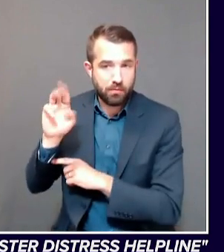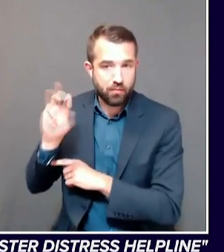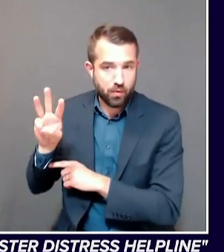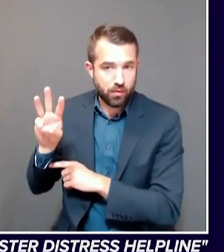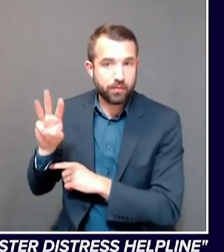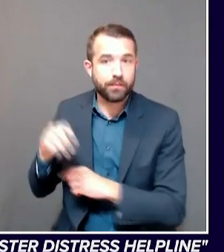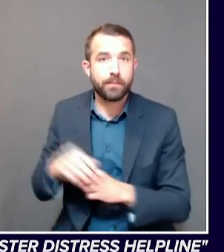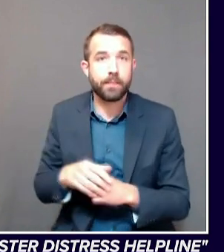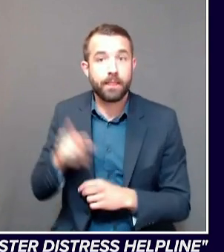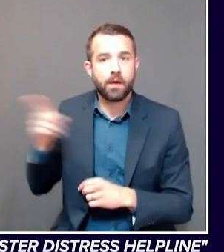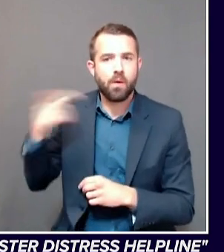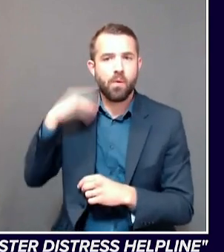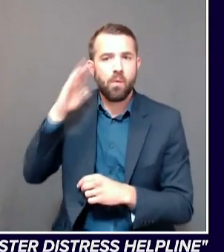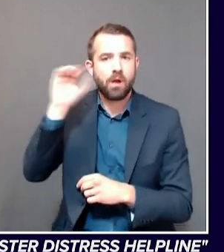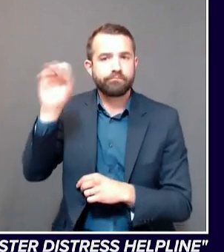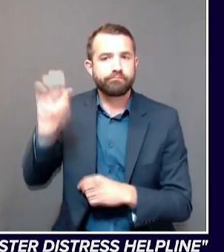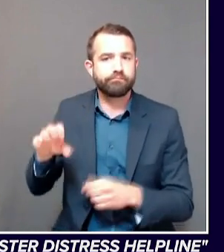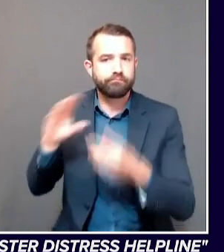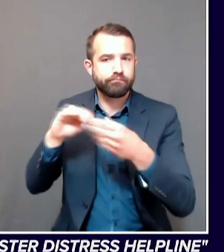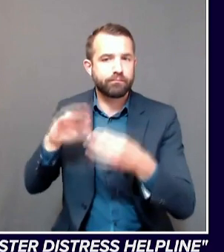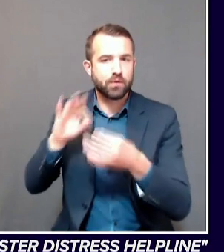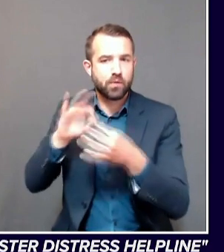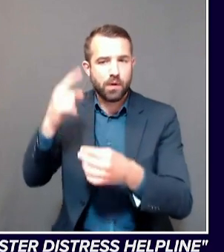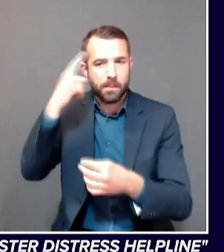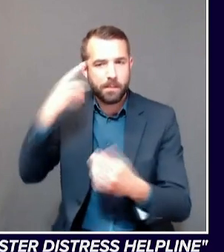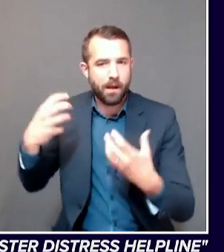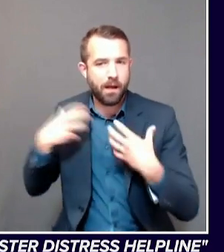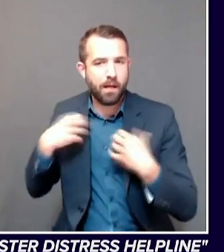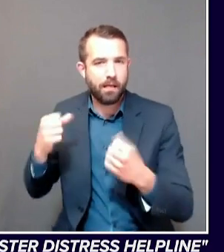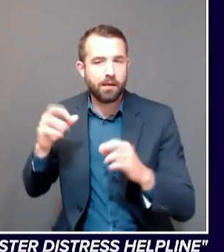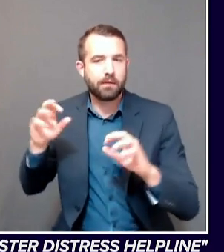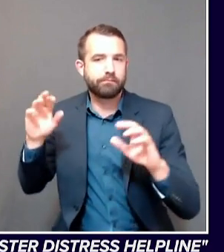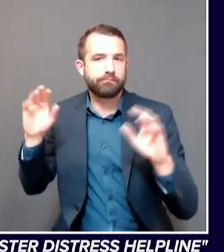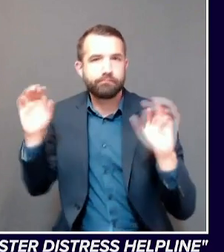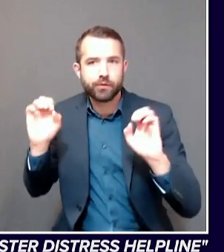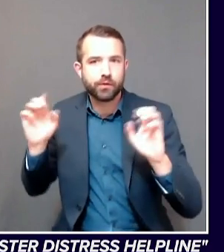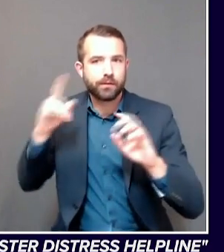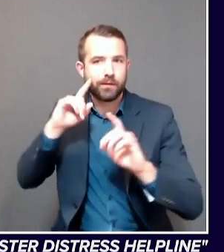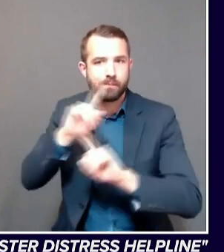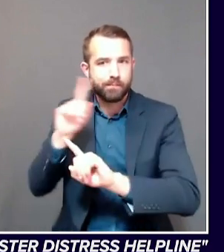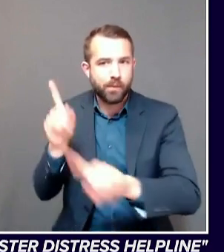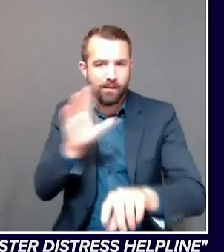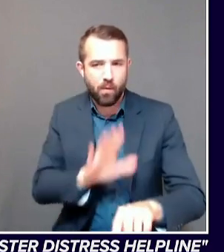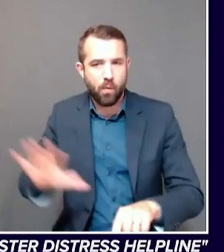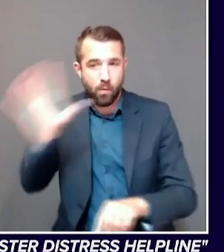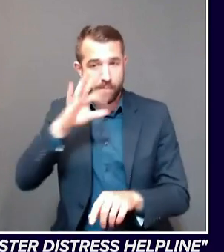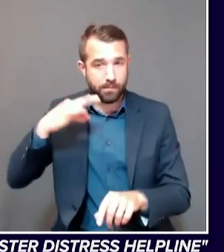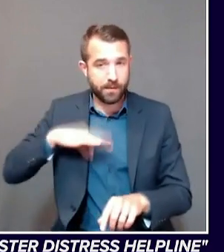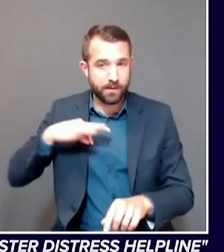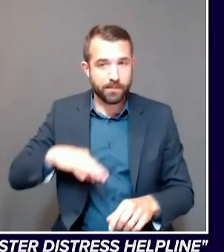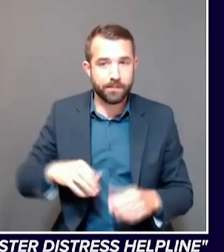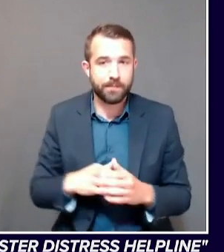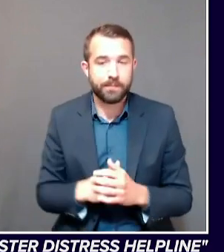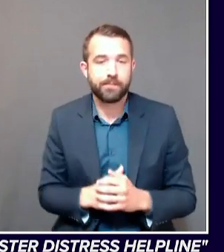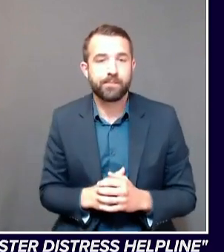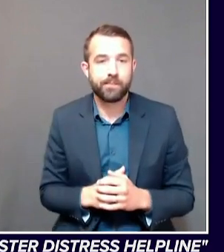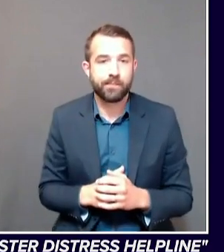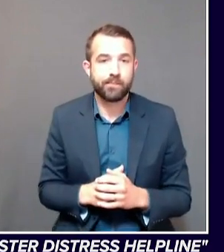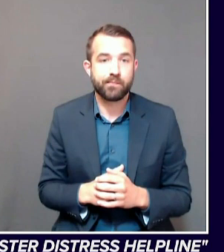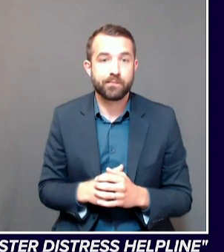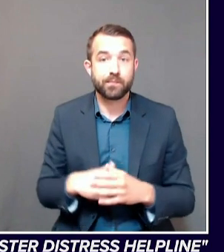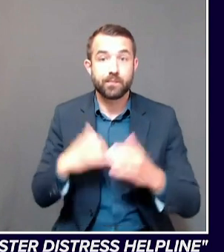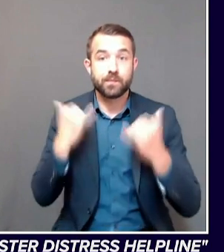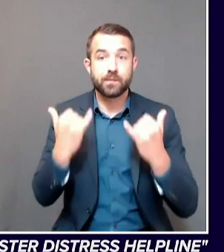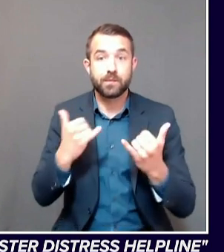health preparedness and response activities in connection with COVID-19. Overall, the Maine CDC is